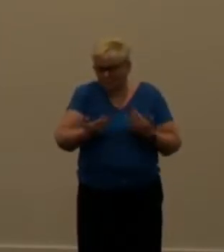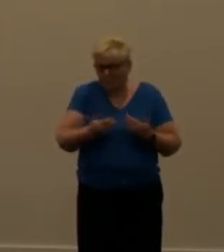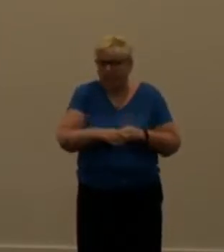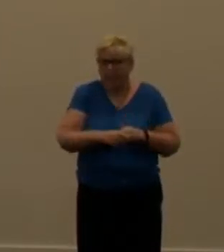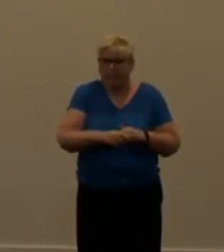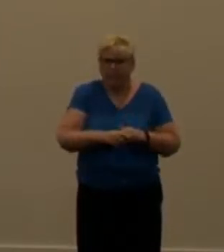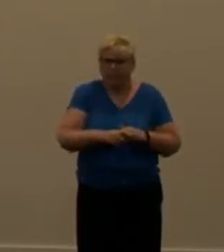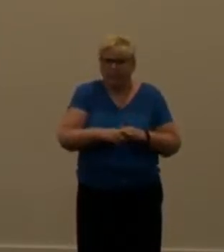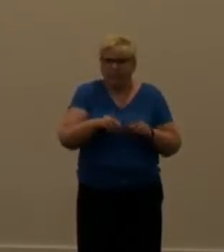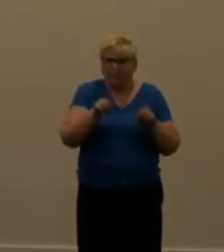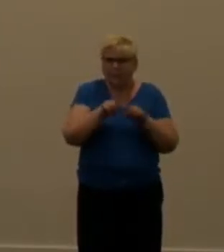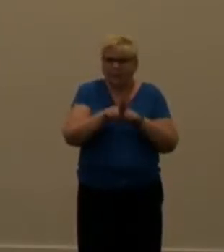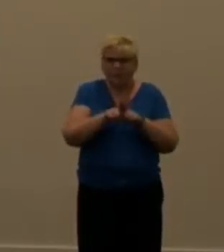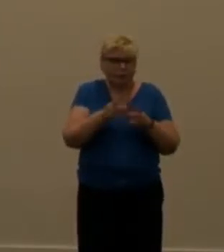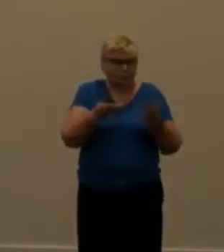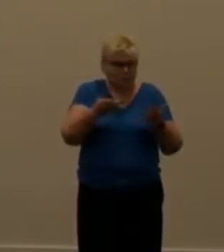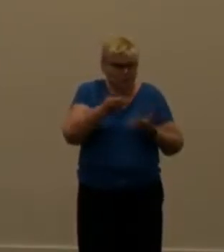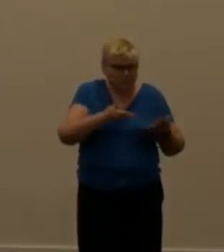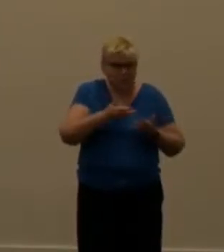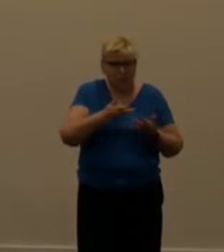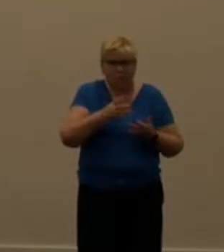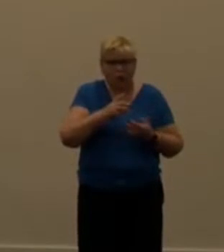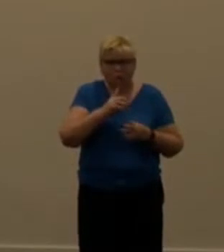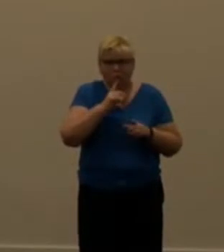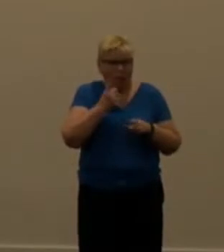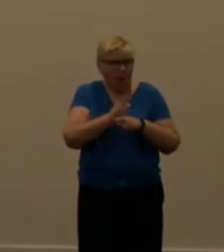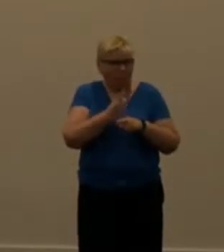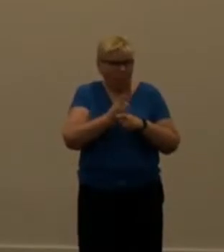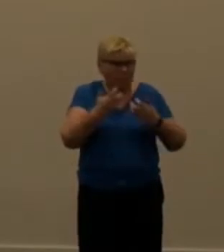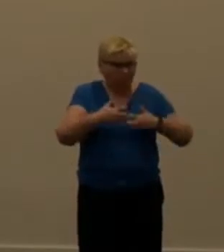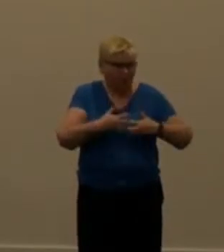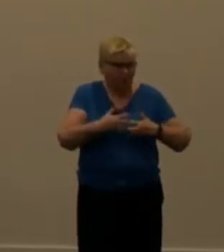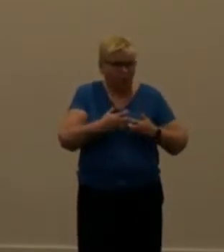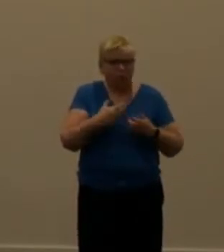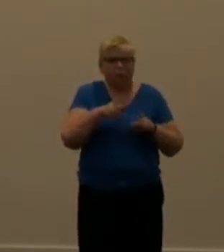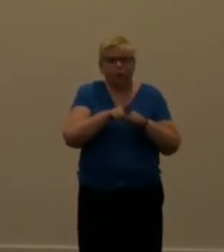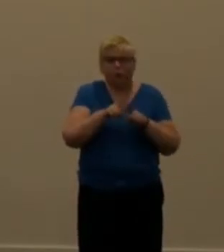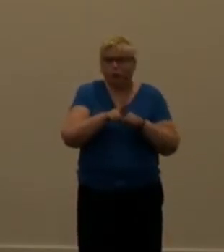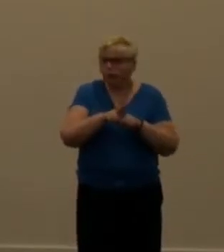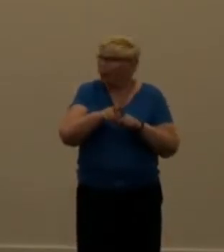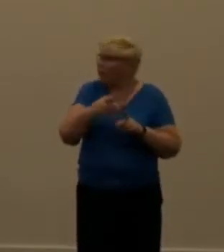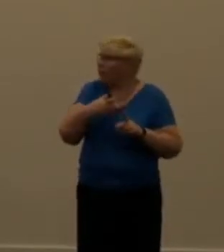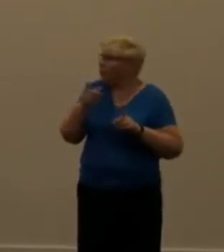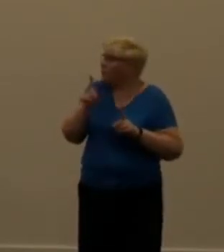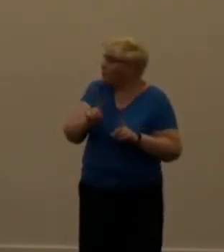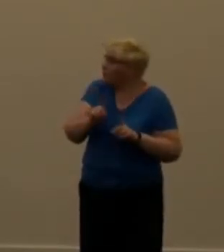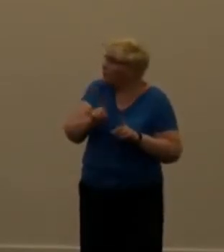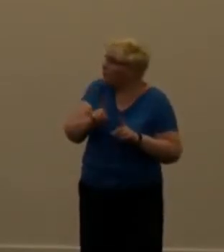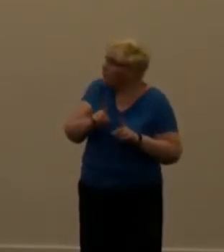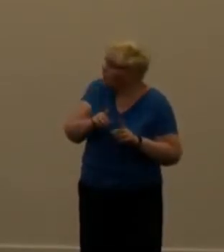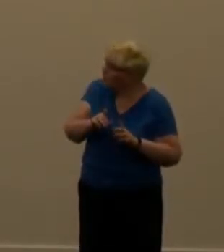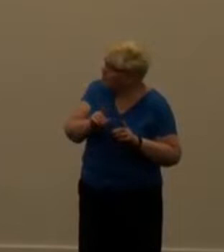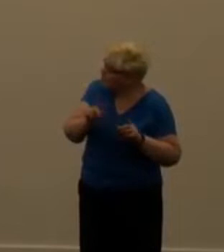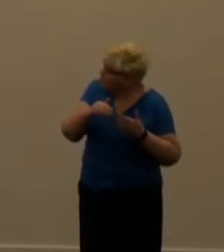enthusiasts that like to discuss or regarding the technology. I'm also a SharePoint addict since 2007. I